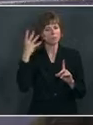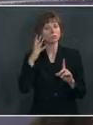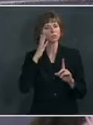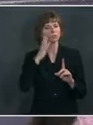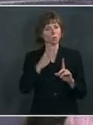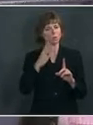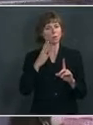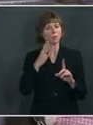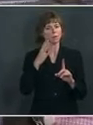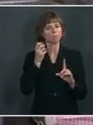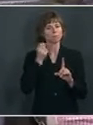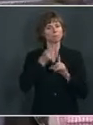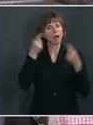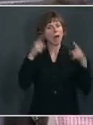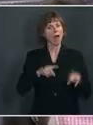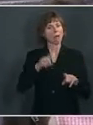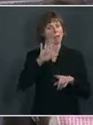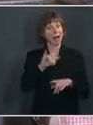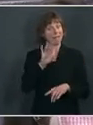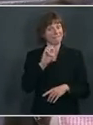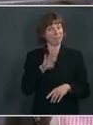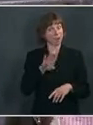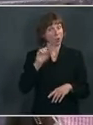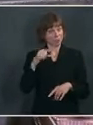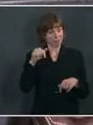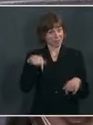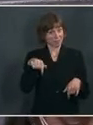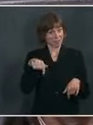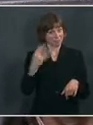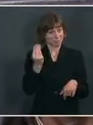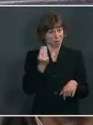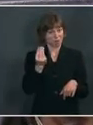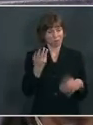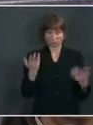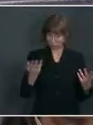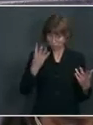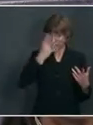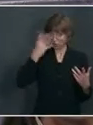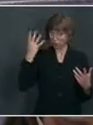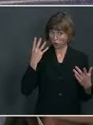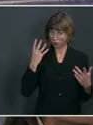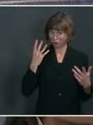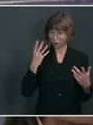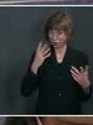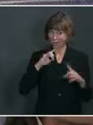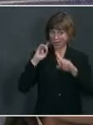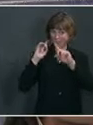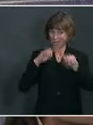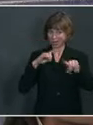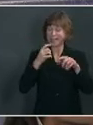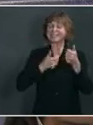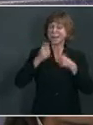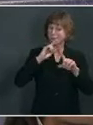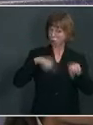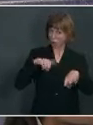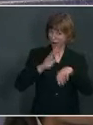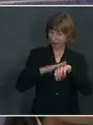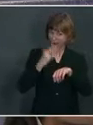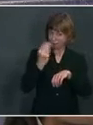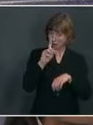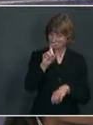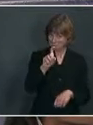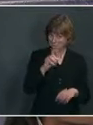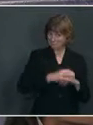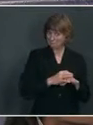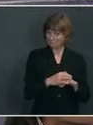coming by February 1st, which I believe is Monday. Mm-hmm. So are the immigration executive orders coming on Monday? And is there